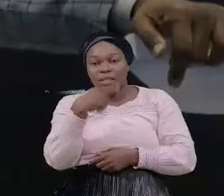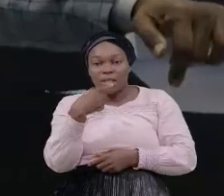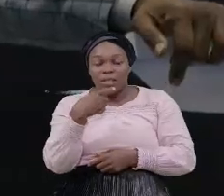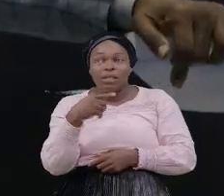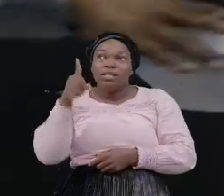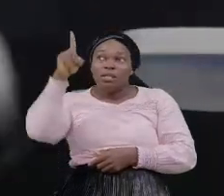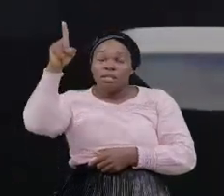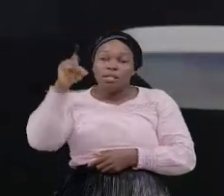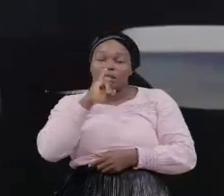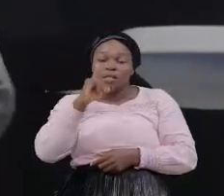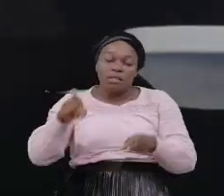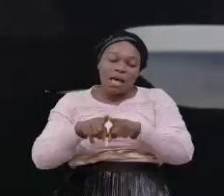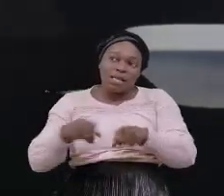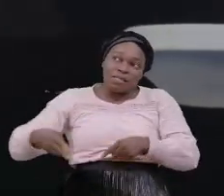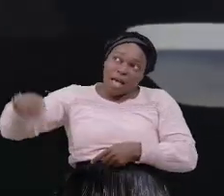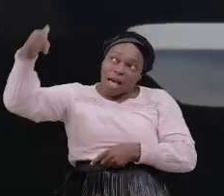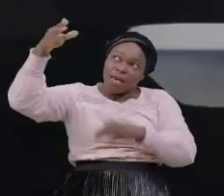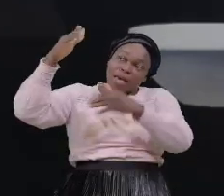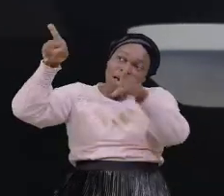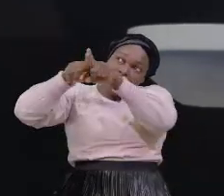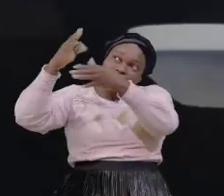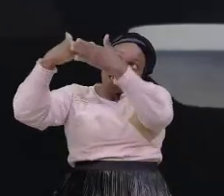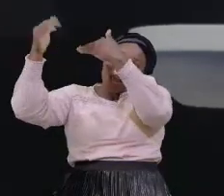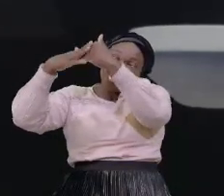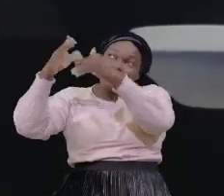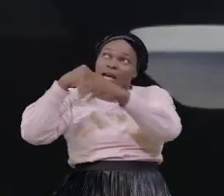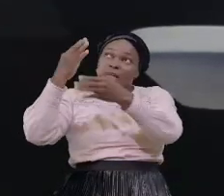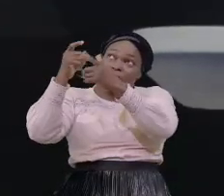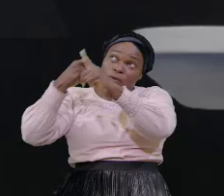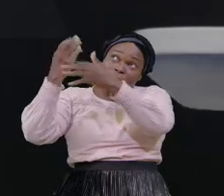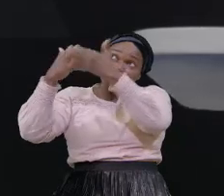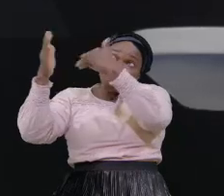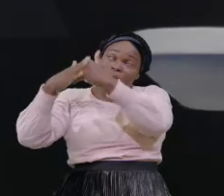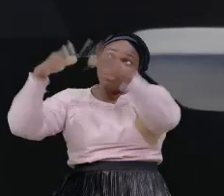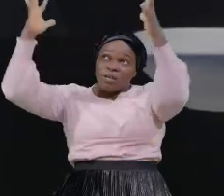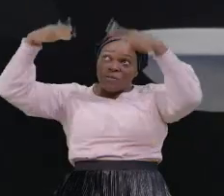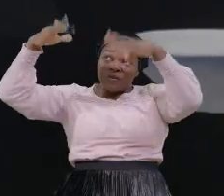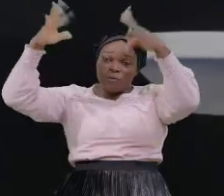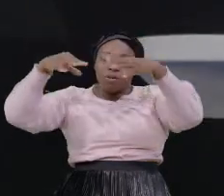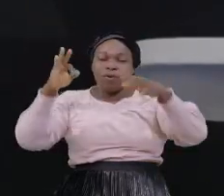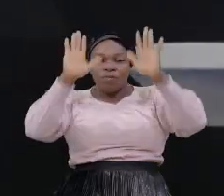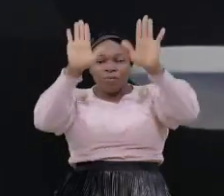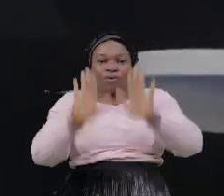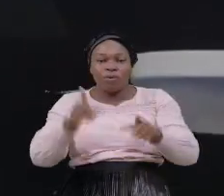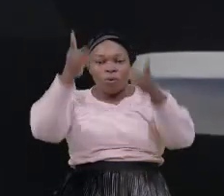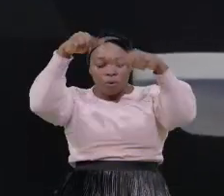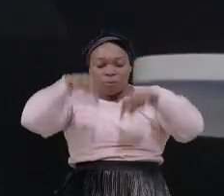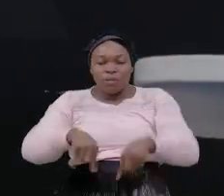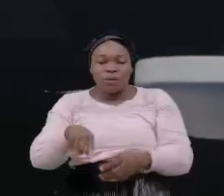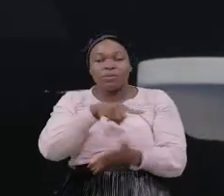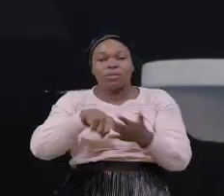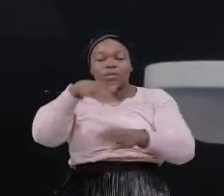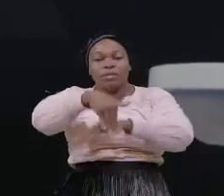as heaven. And from heaven, the rain of miracle will fall tonight. And anyone,